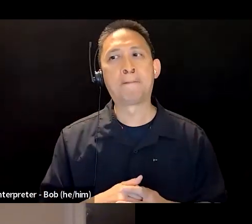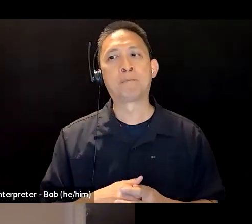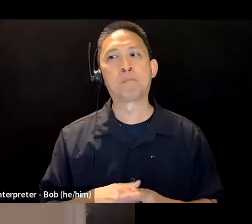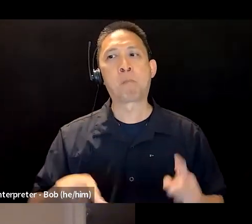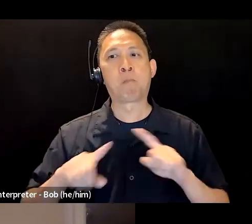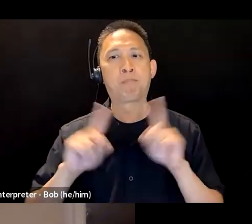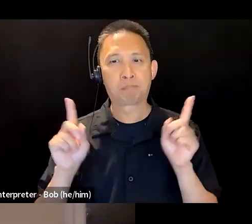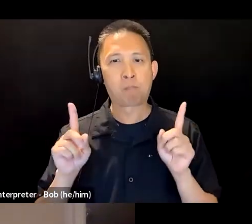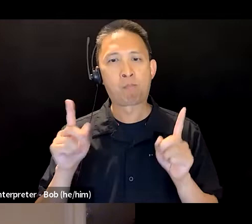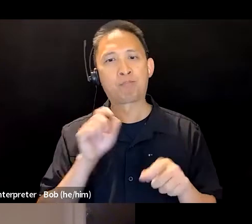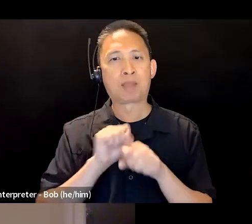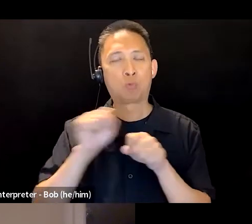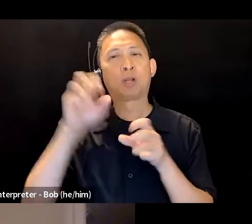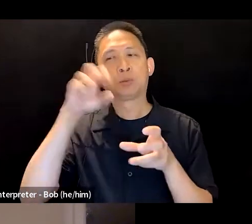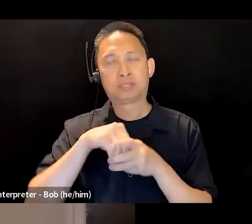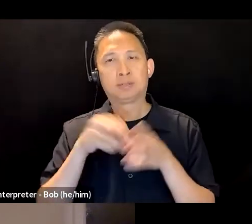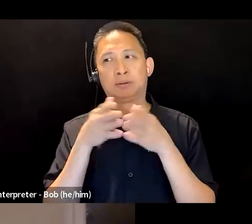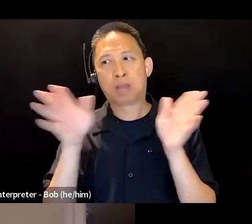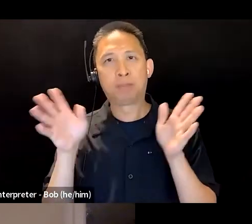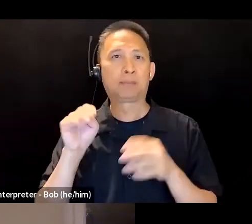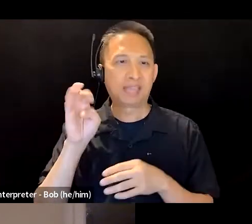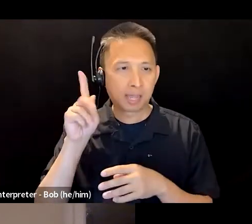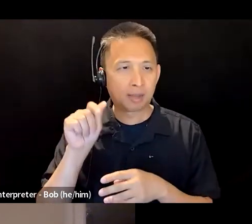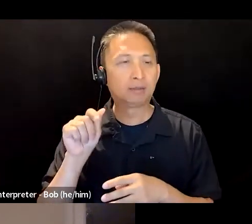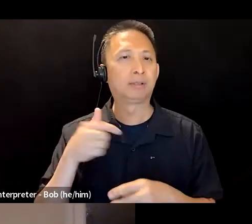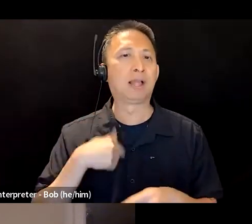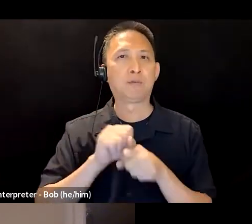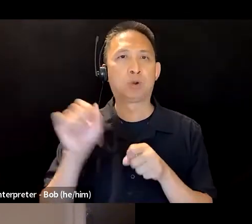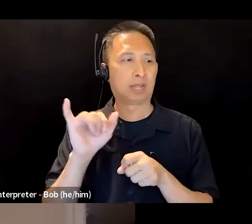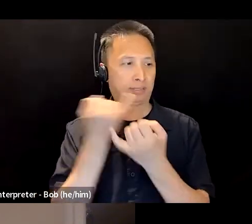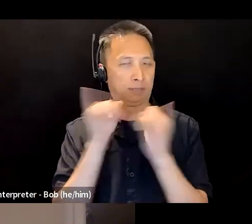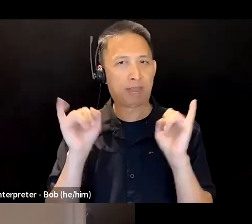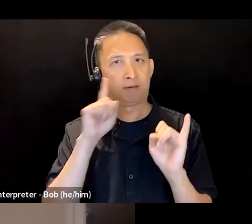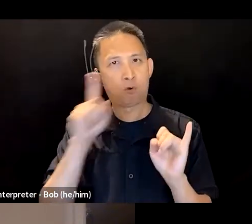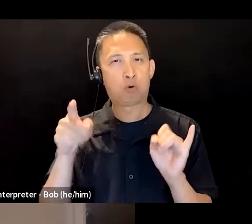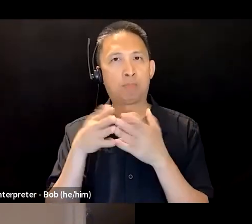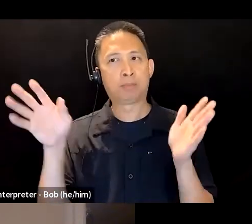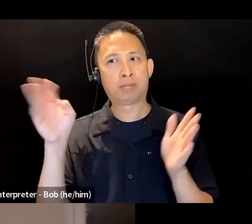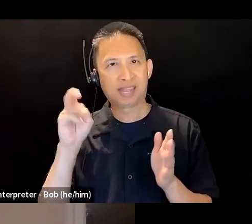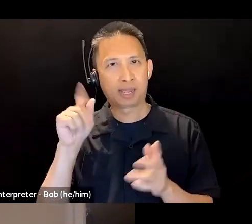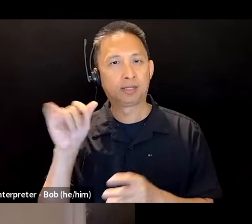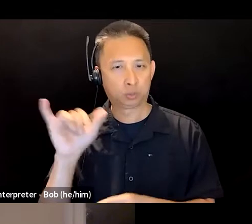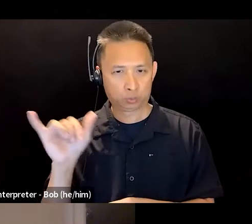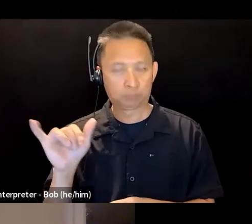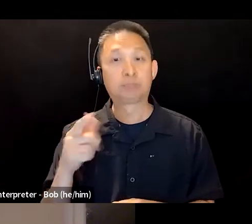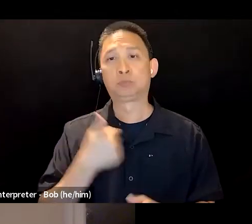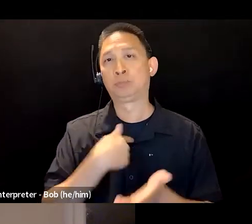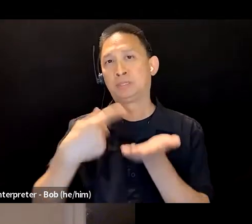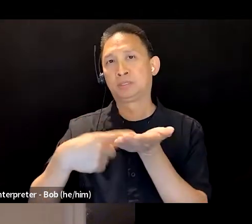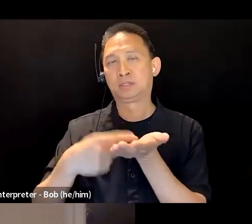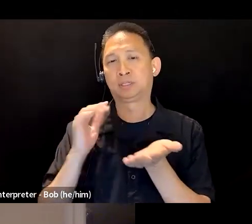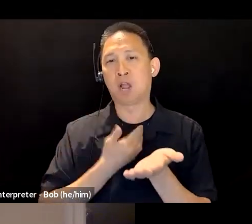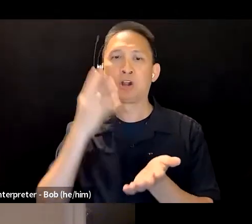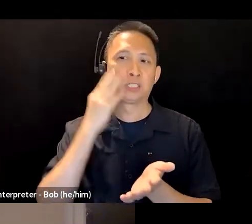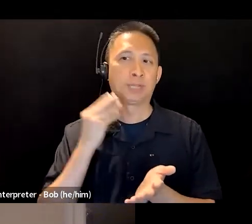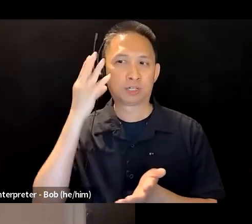worked within public media, and I've worked as an independent for public media. And so we'll be talking about our experiences working with